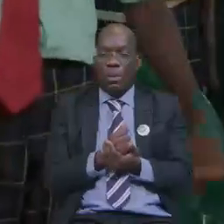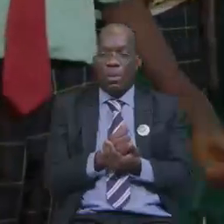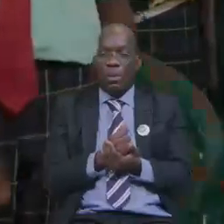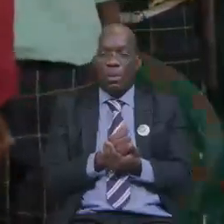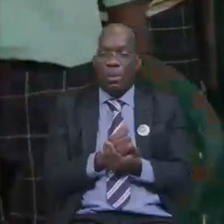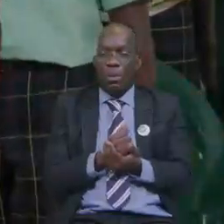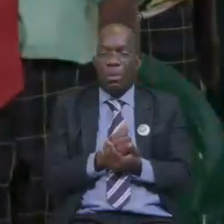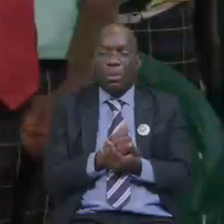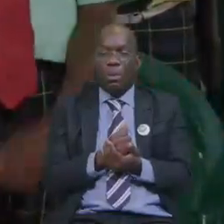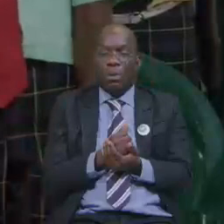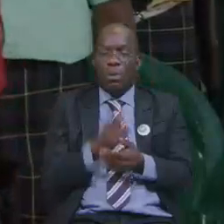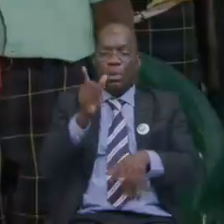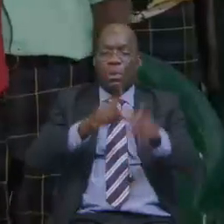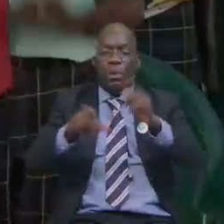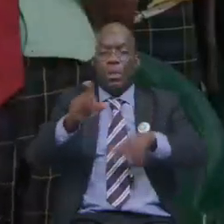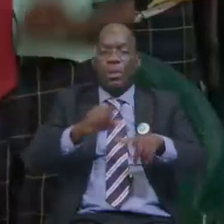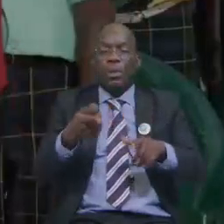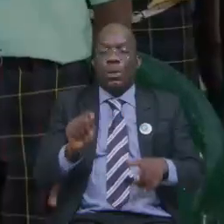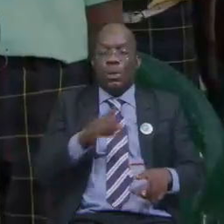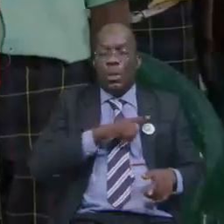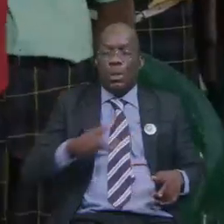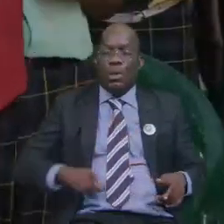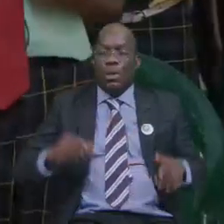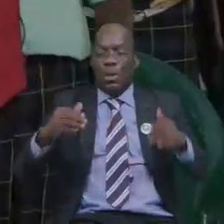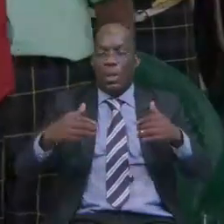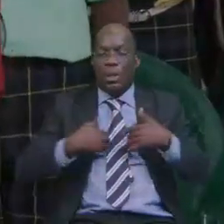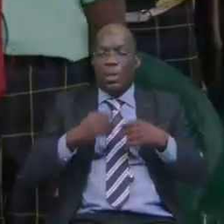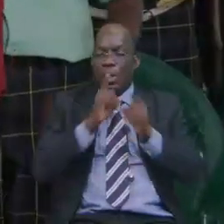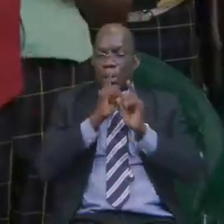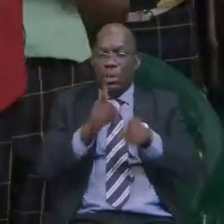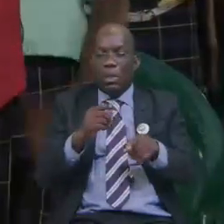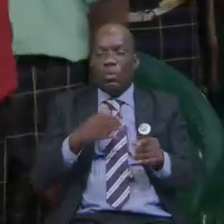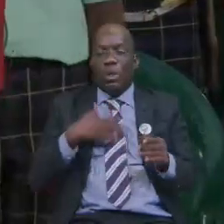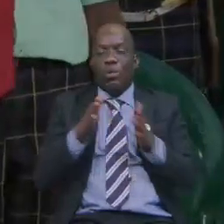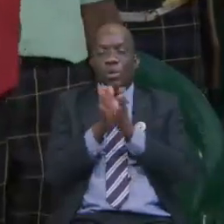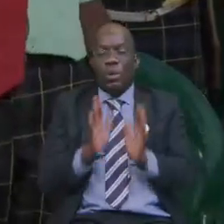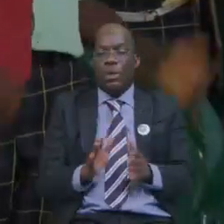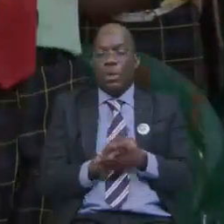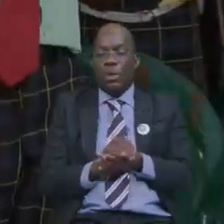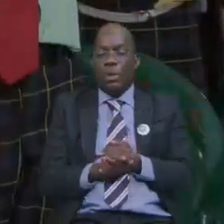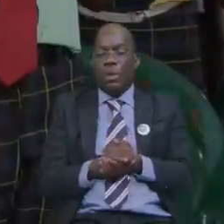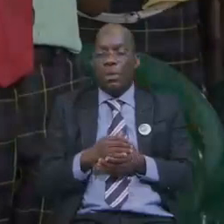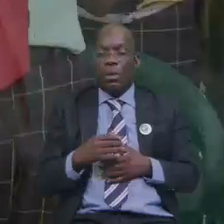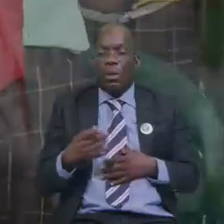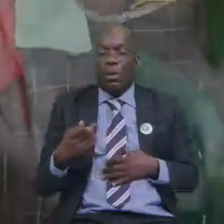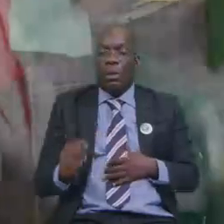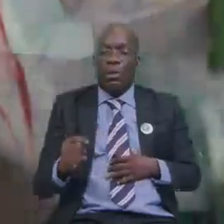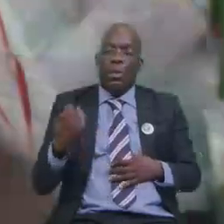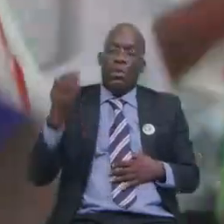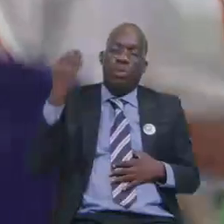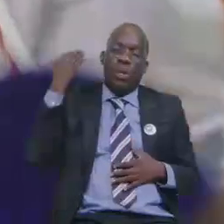Say it now. The Lord has answered my prayer. The past is